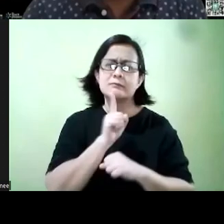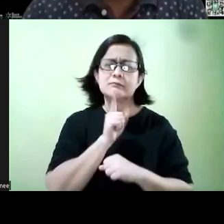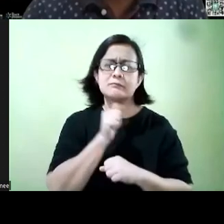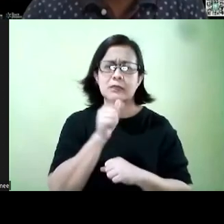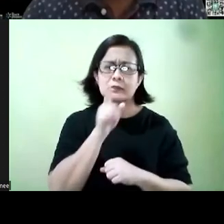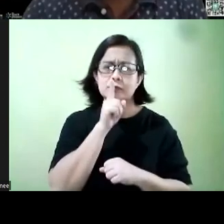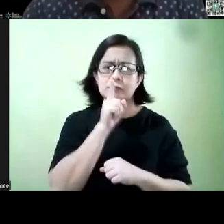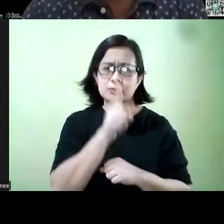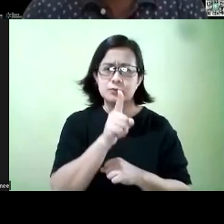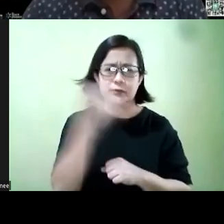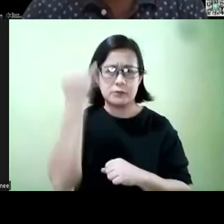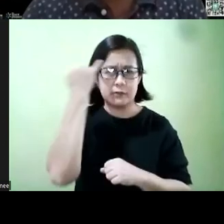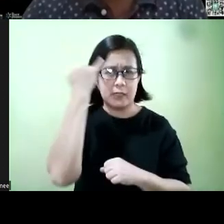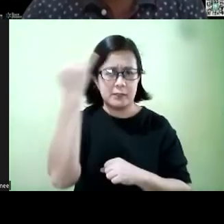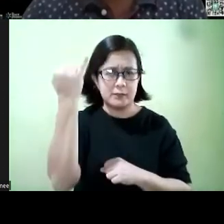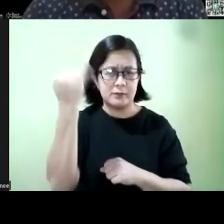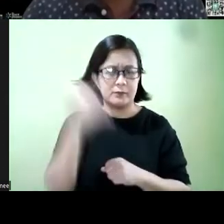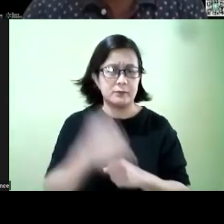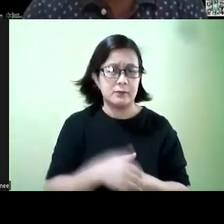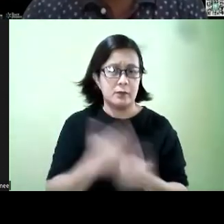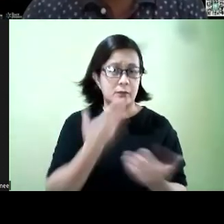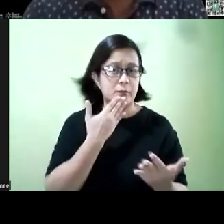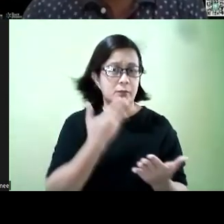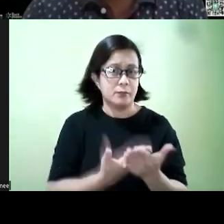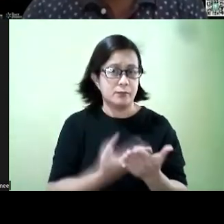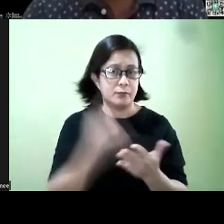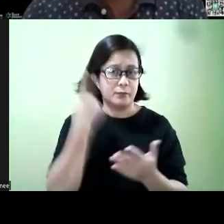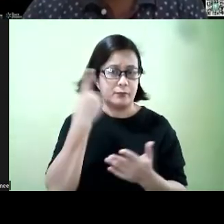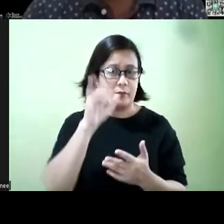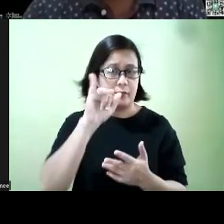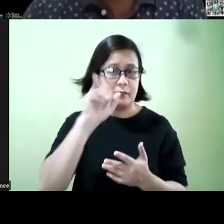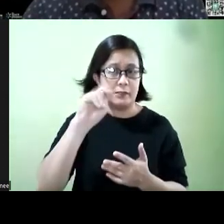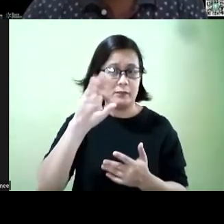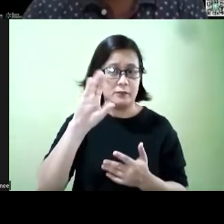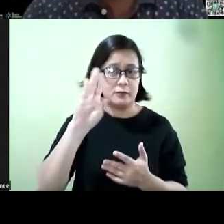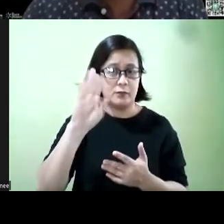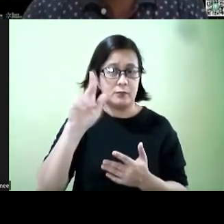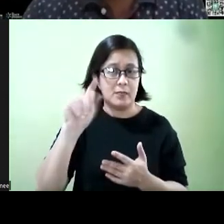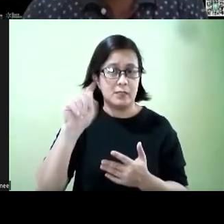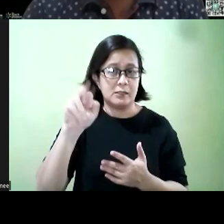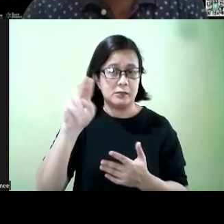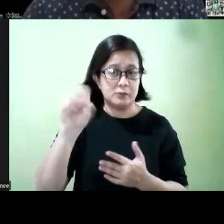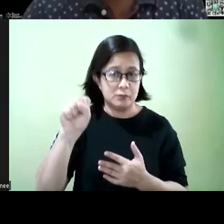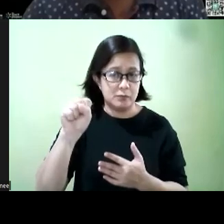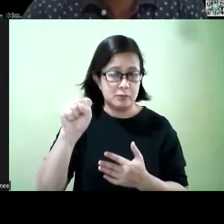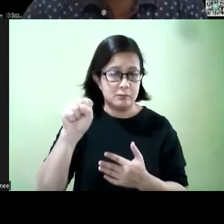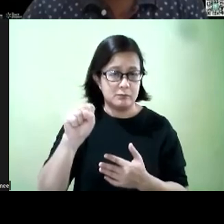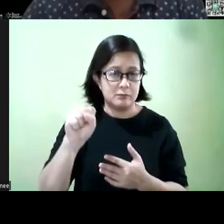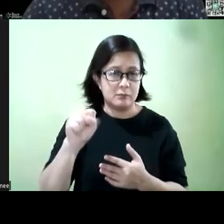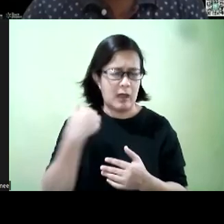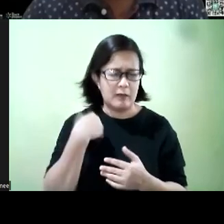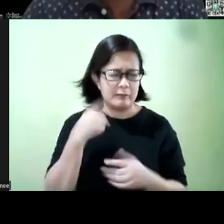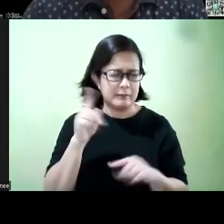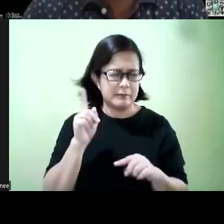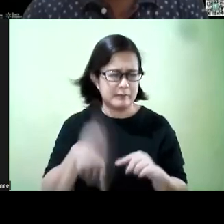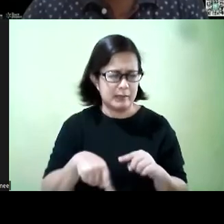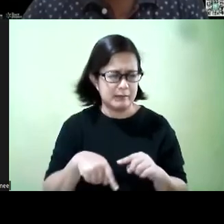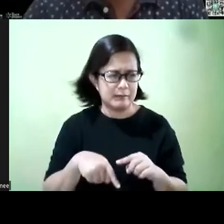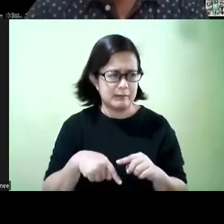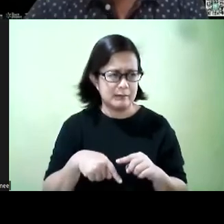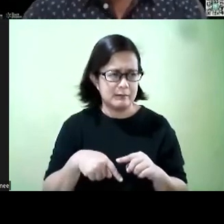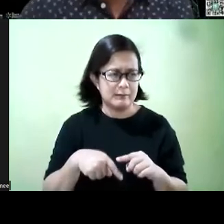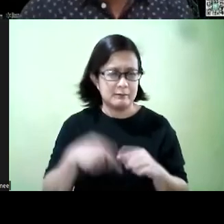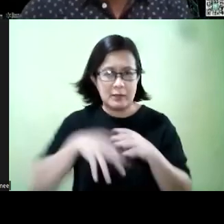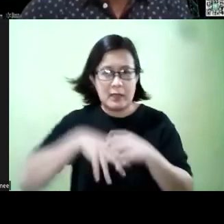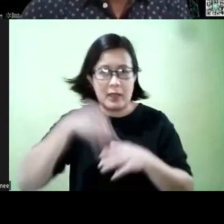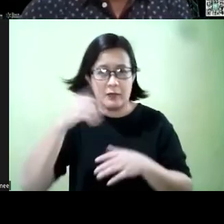their idea is good for incubation, for someone who can't seem to step out of their comfort zone, example,